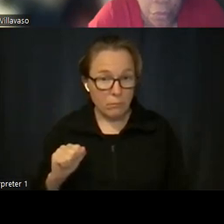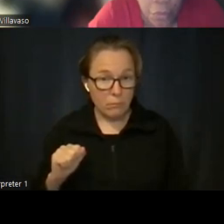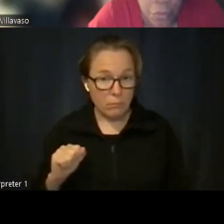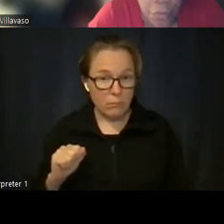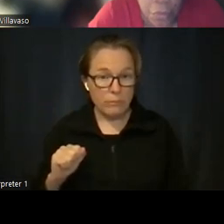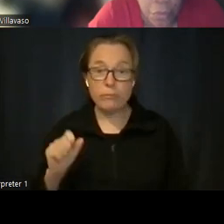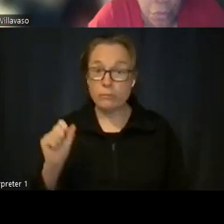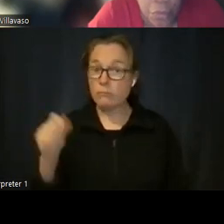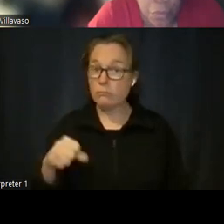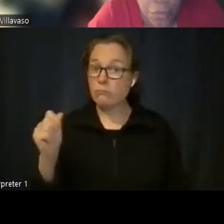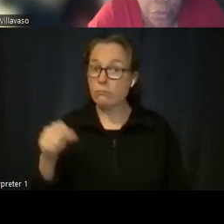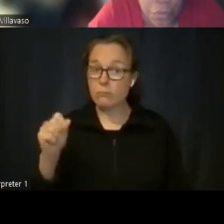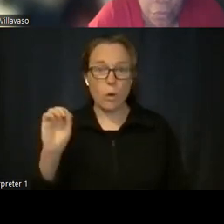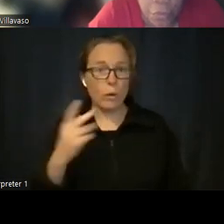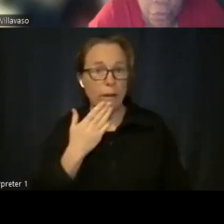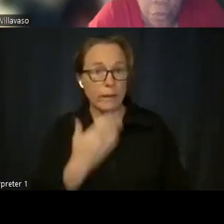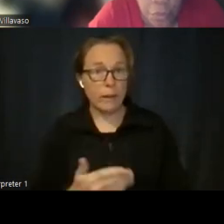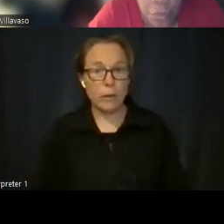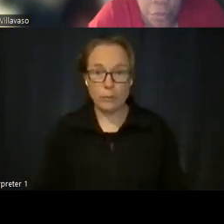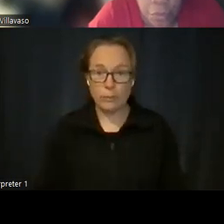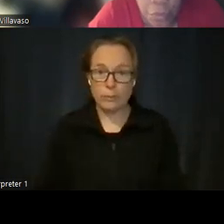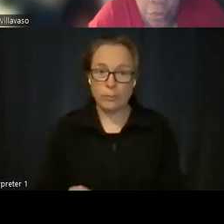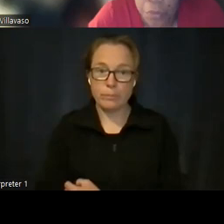Connie? Yes. Okay, thank you.